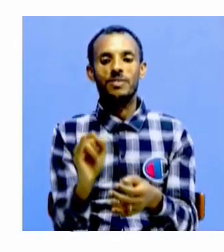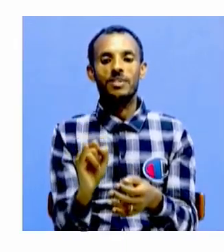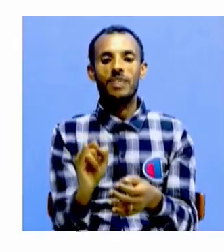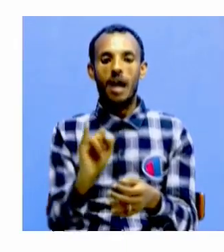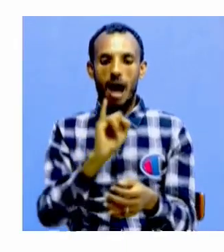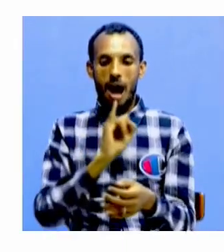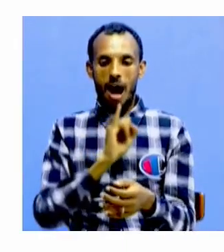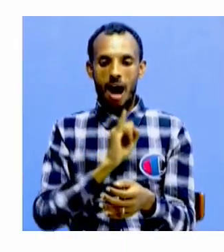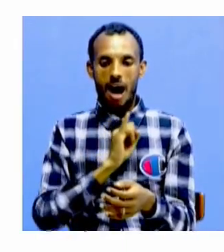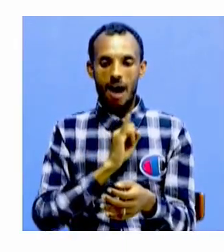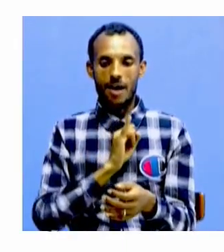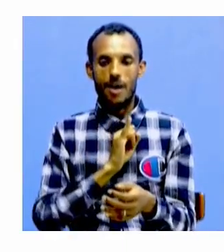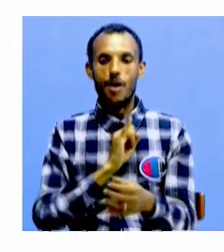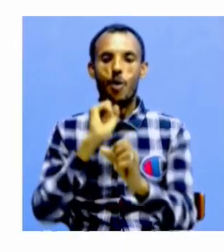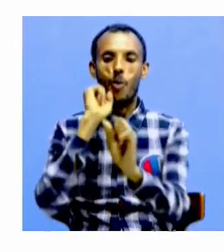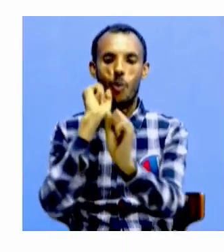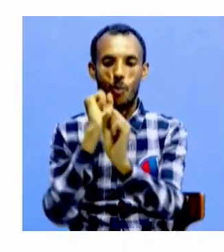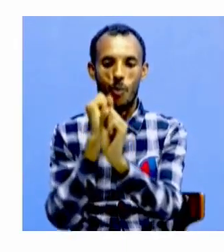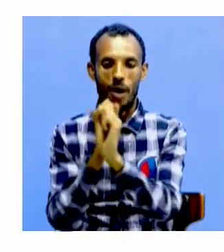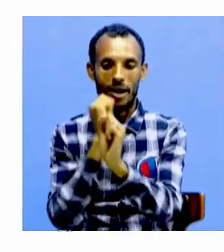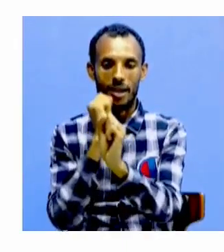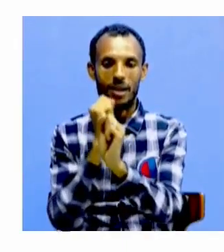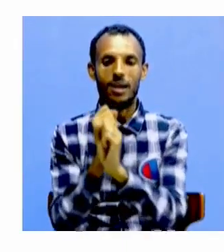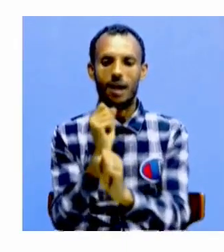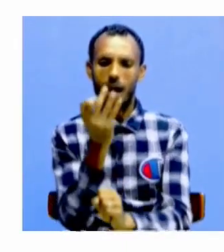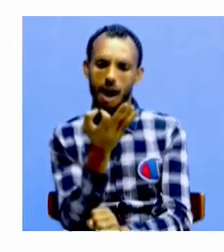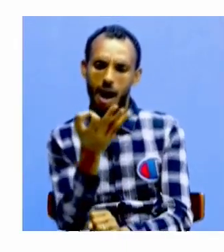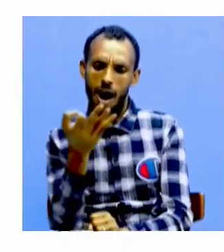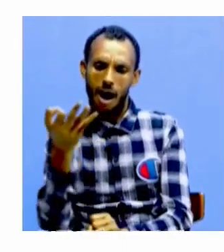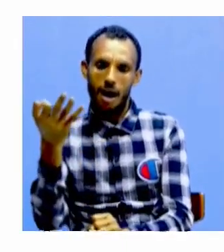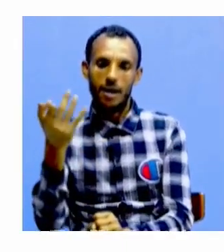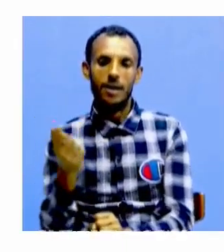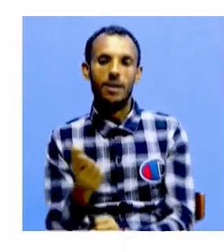I work hard,